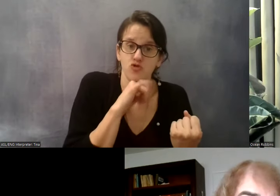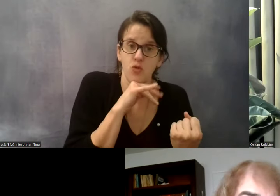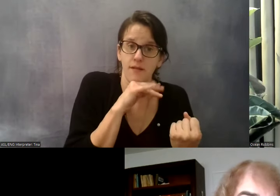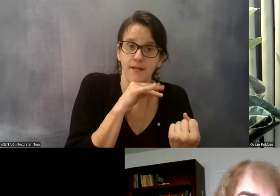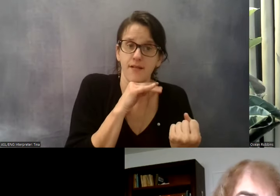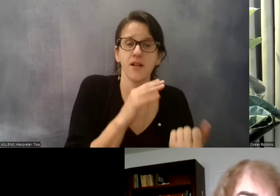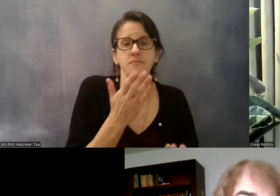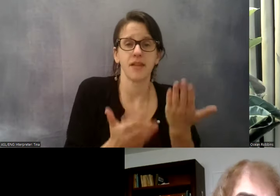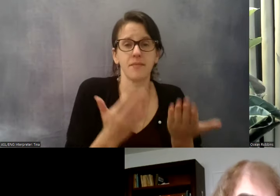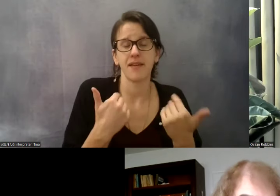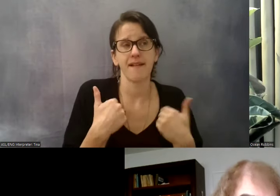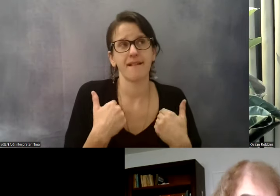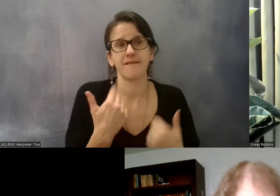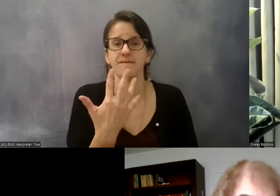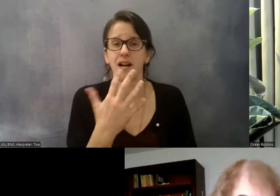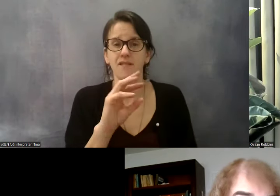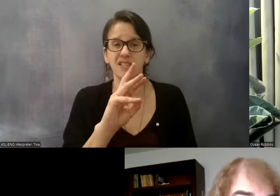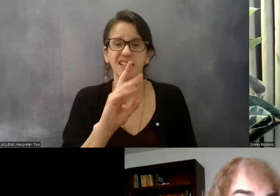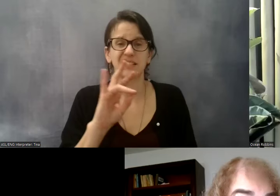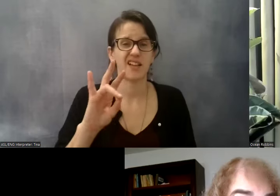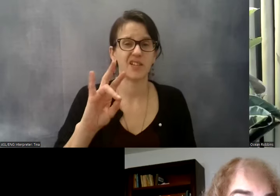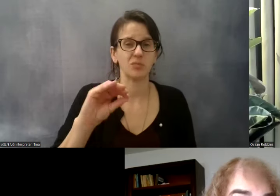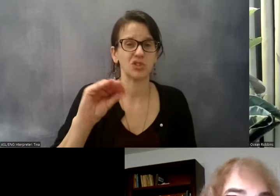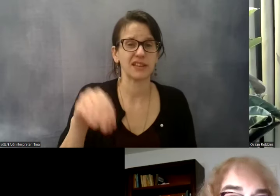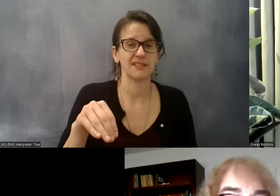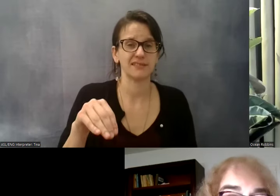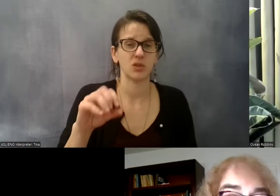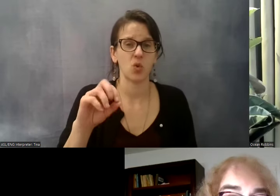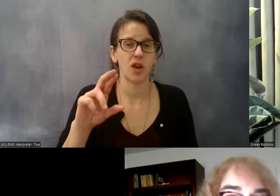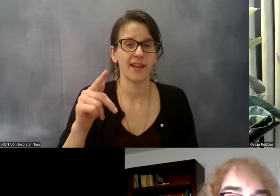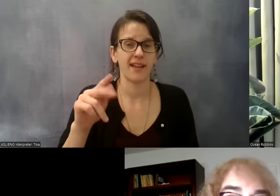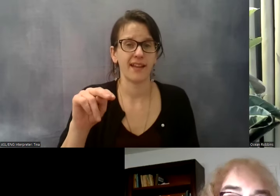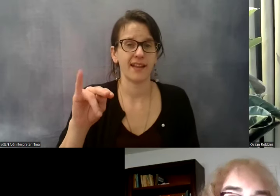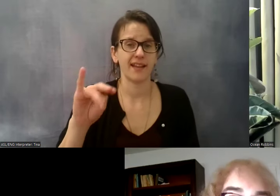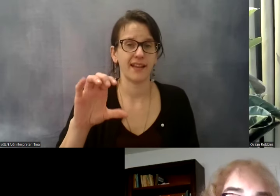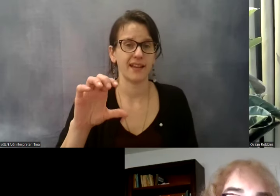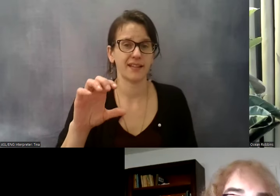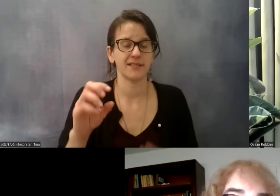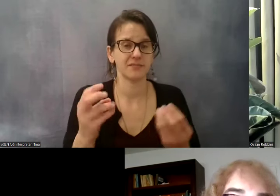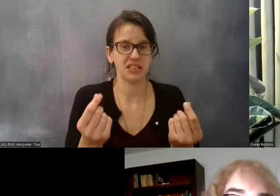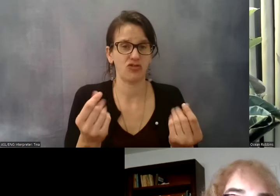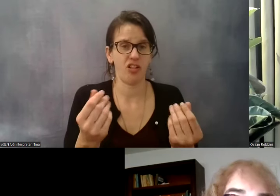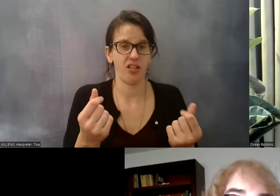5, 6, 7% organic matter. This is a big difference, and it makes a big difference.